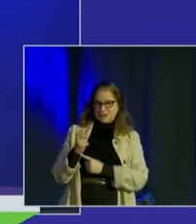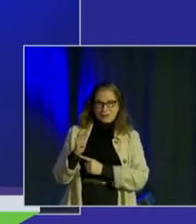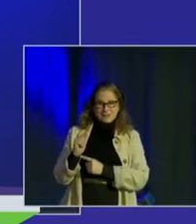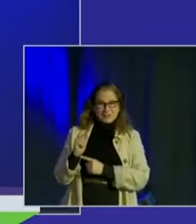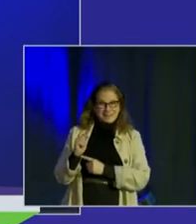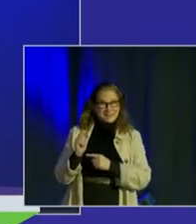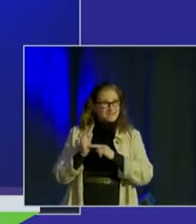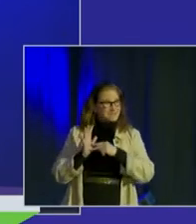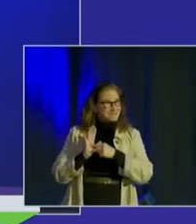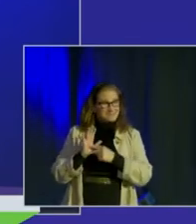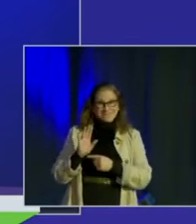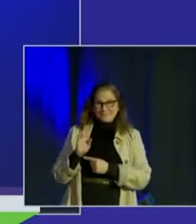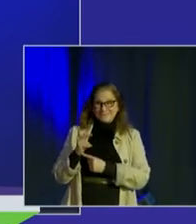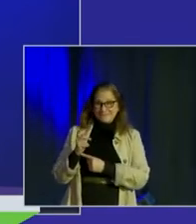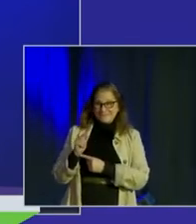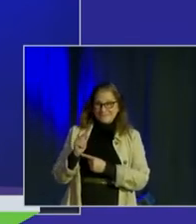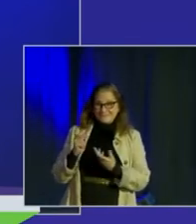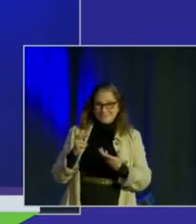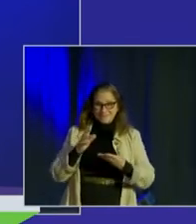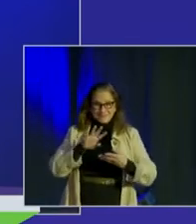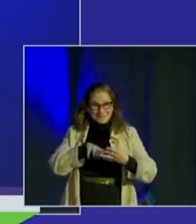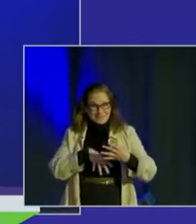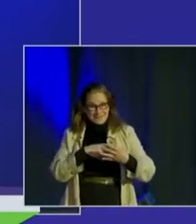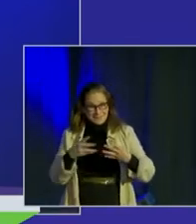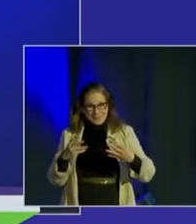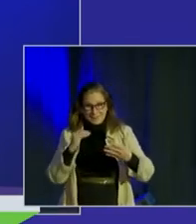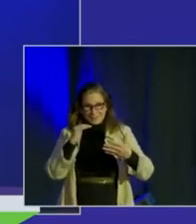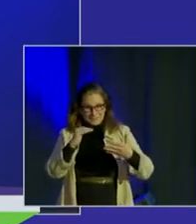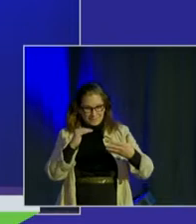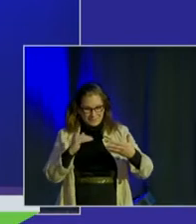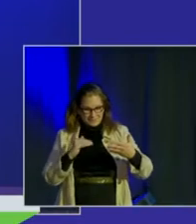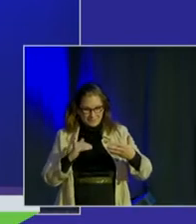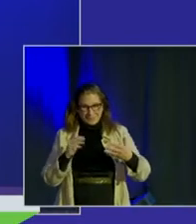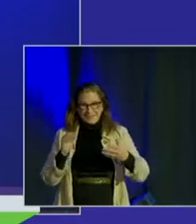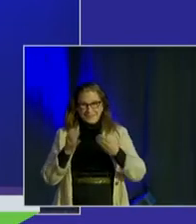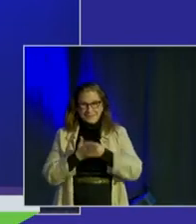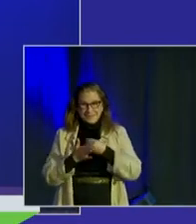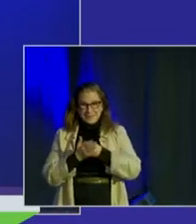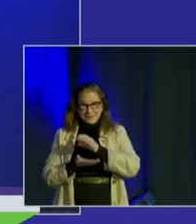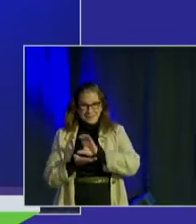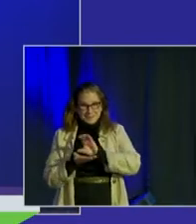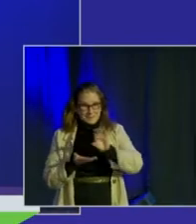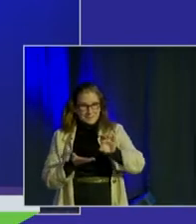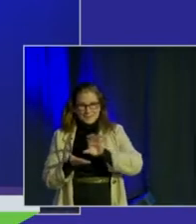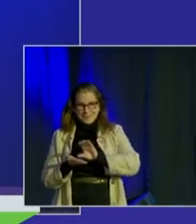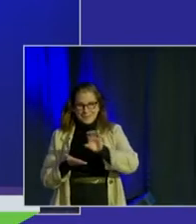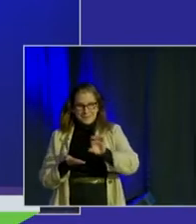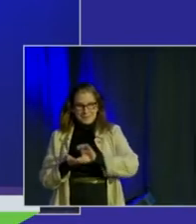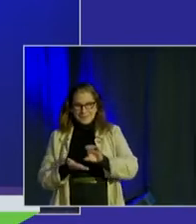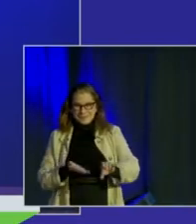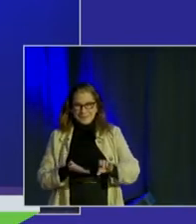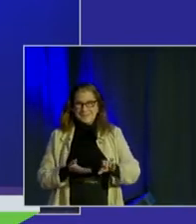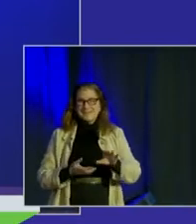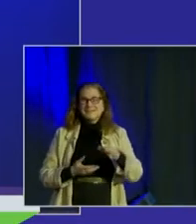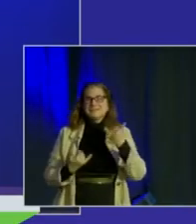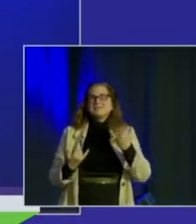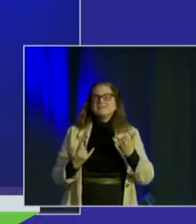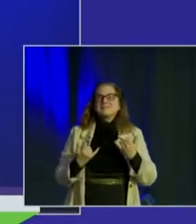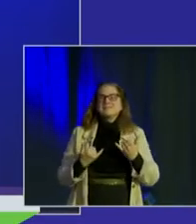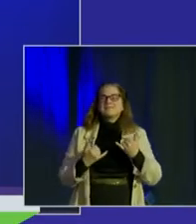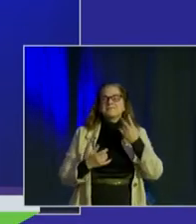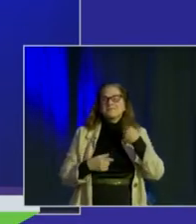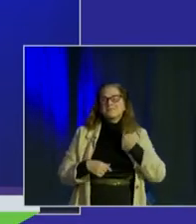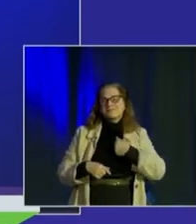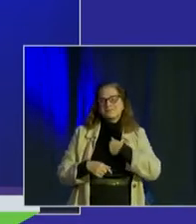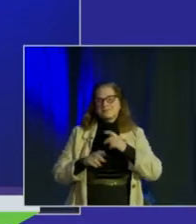schedule may be unfamiliar. So we use these sessions to educate you about how we build our budget and to talk about our